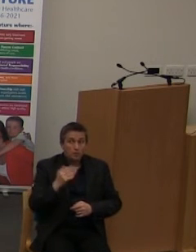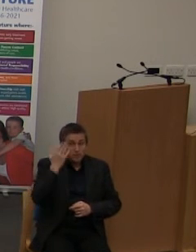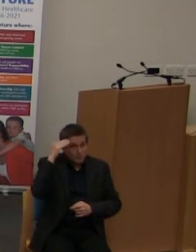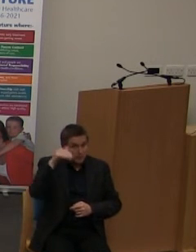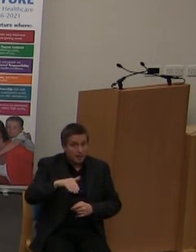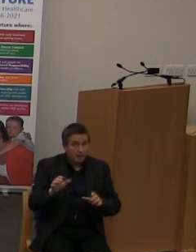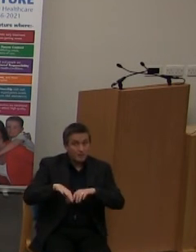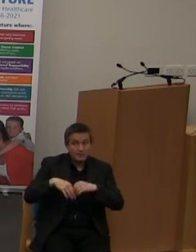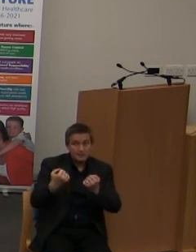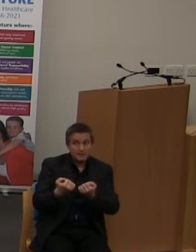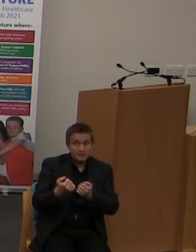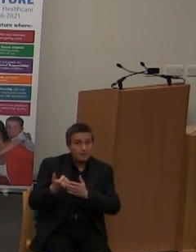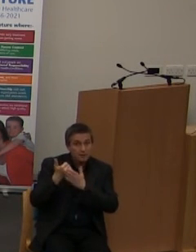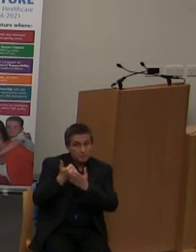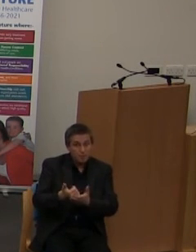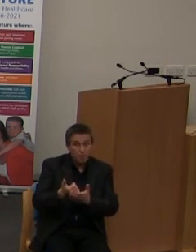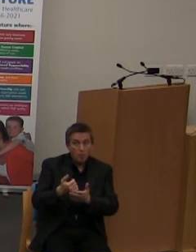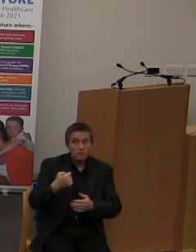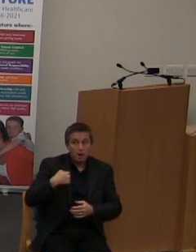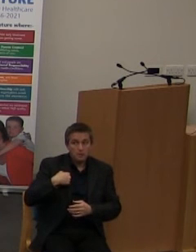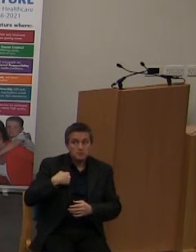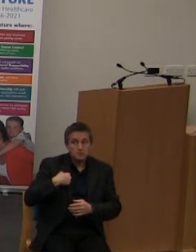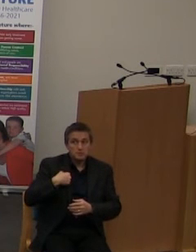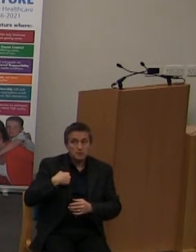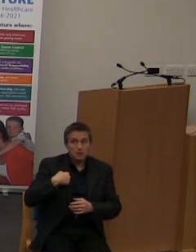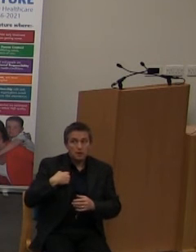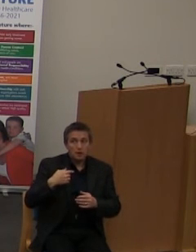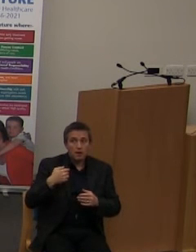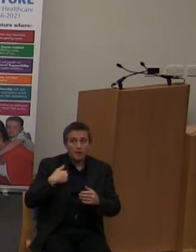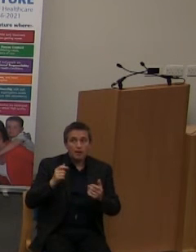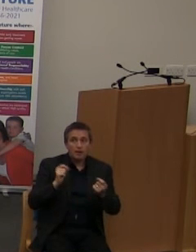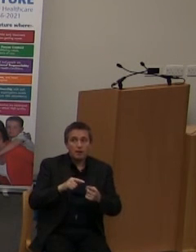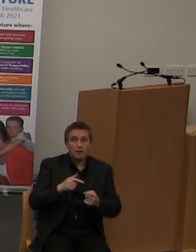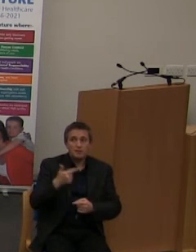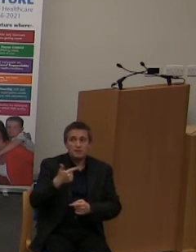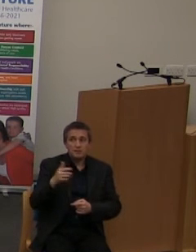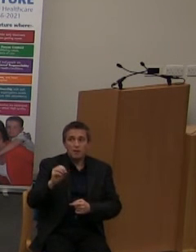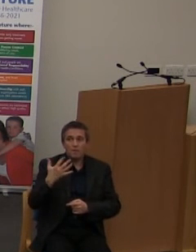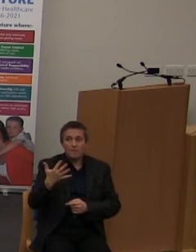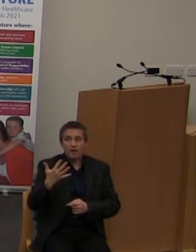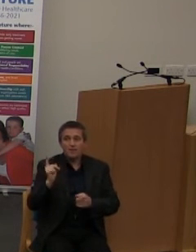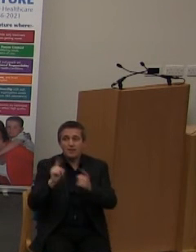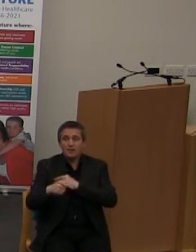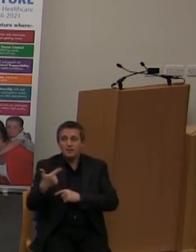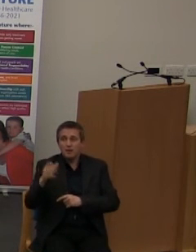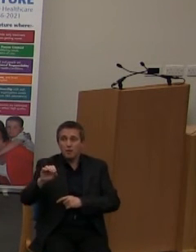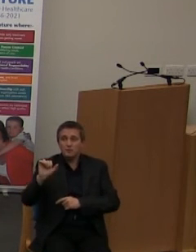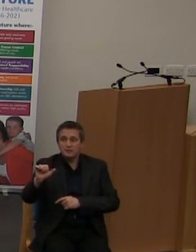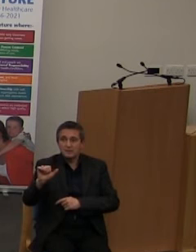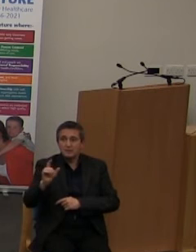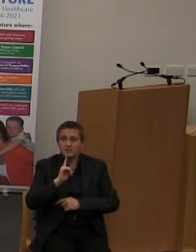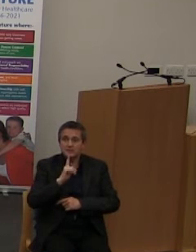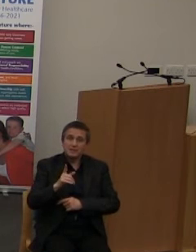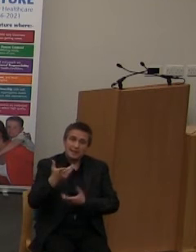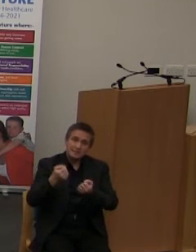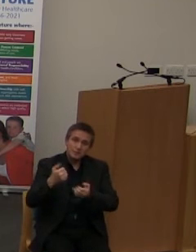support us, and they're supporting all the boards, and we quickly got in there. I think we got the email at 17:05. I did respond at 17:06 to say happy to have your